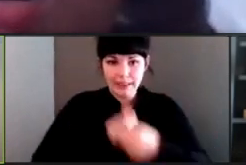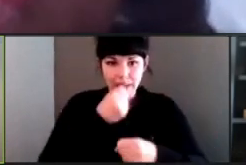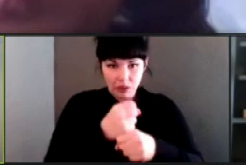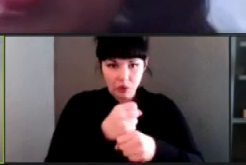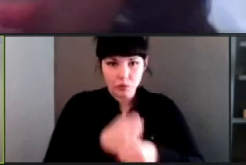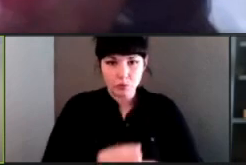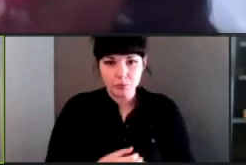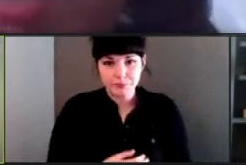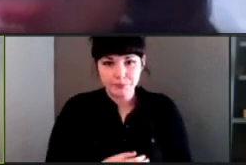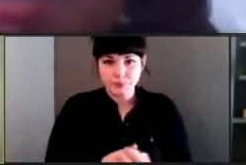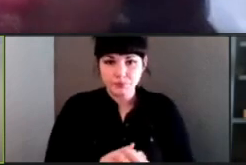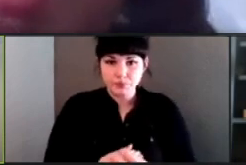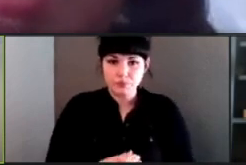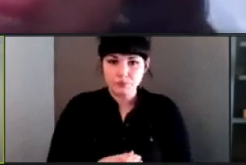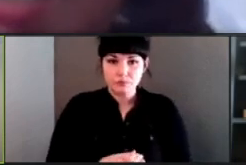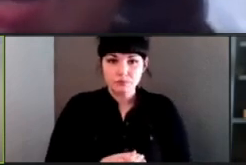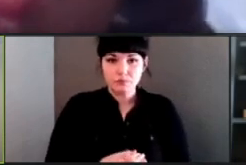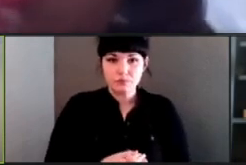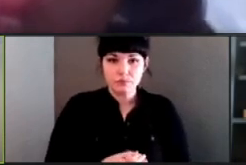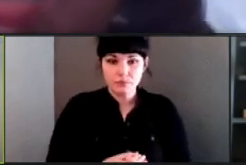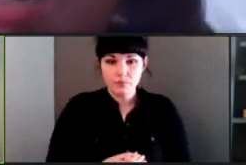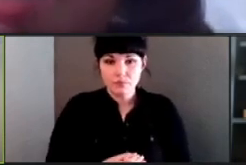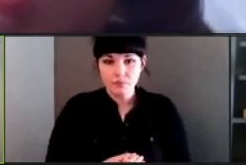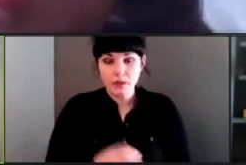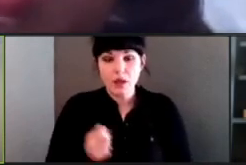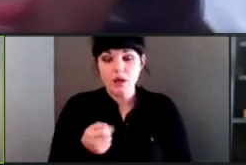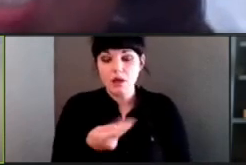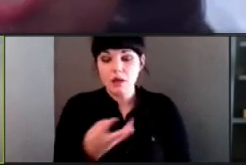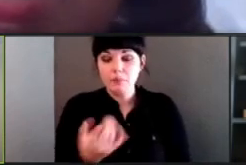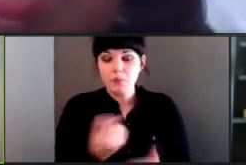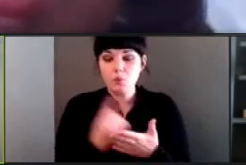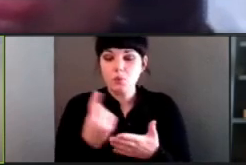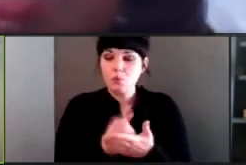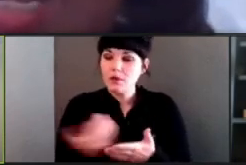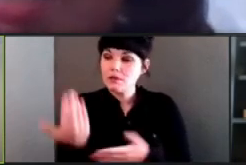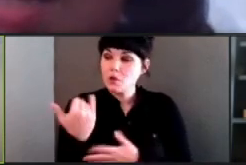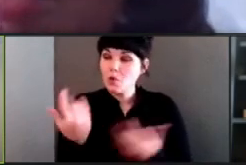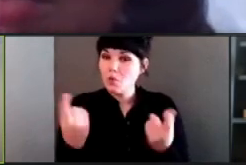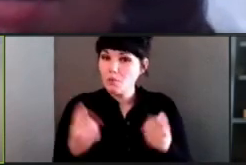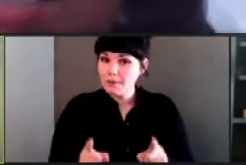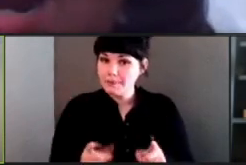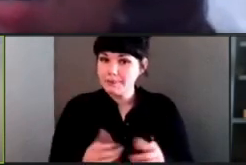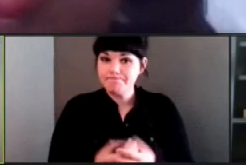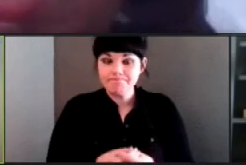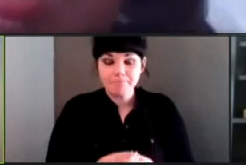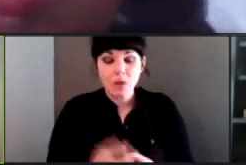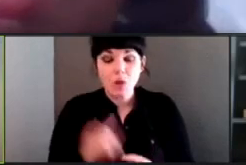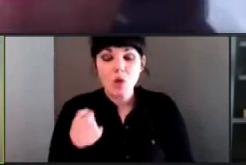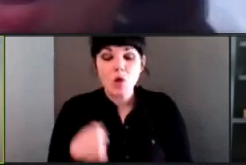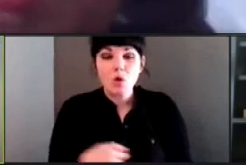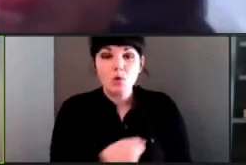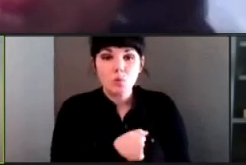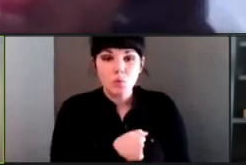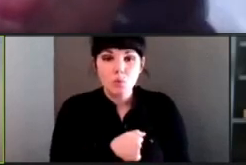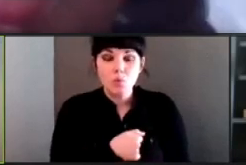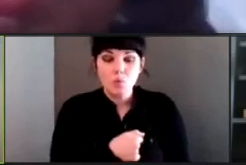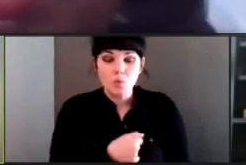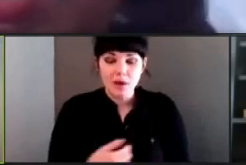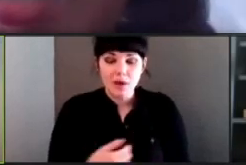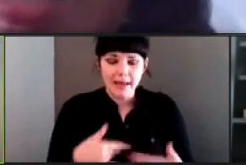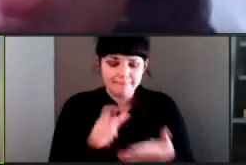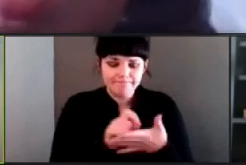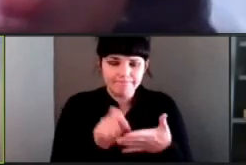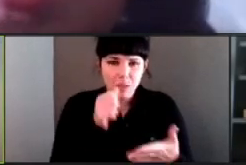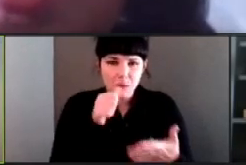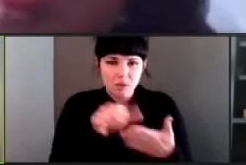too, a couple of weeks ago, sent out a communication indicating that we would start transitioning back through